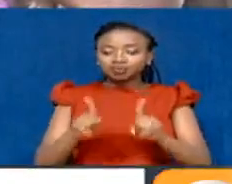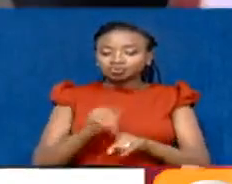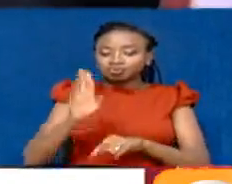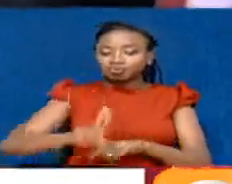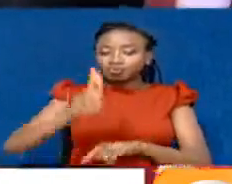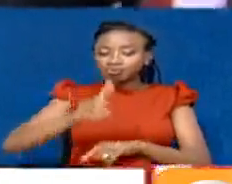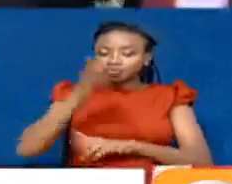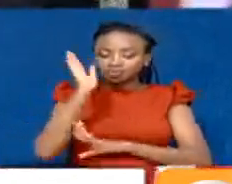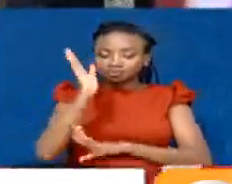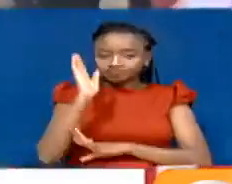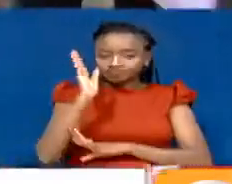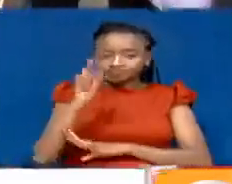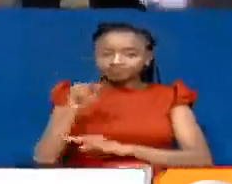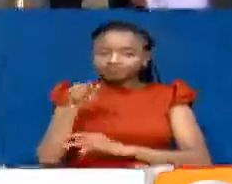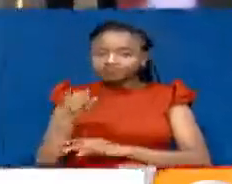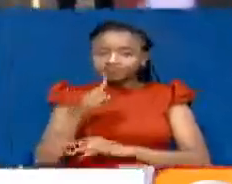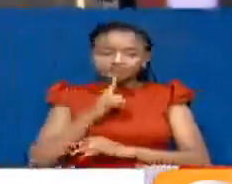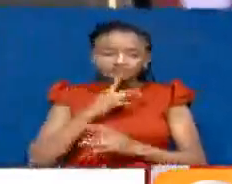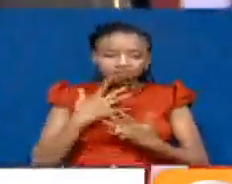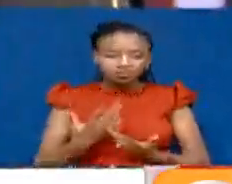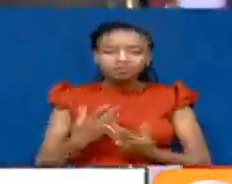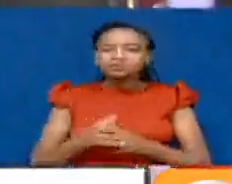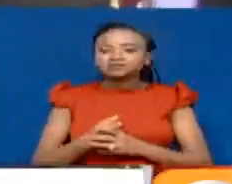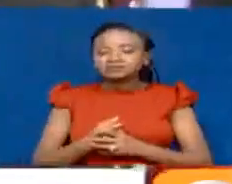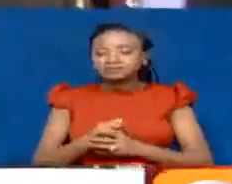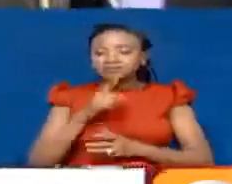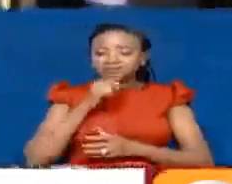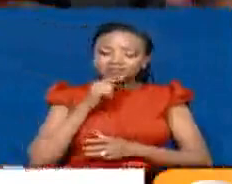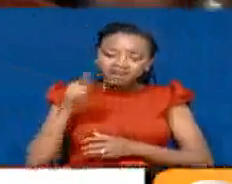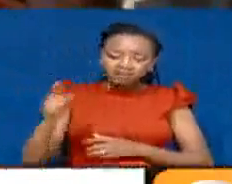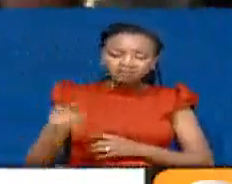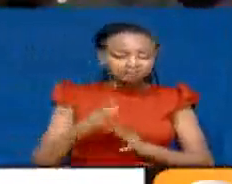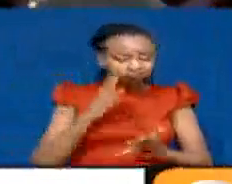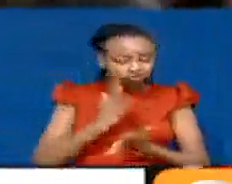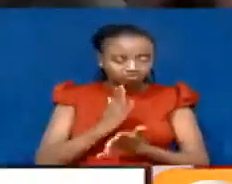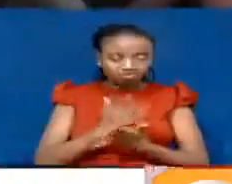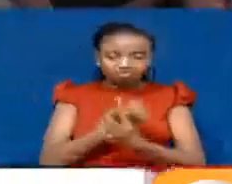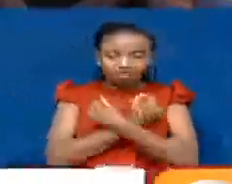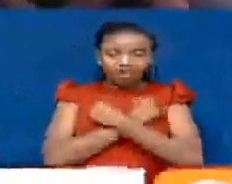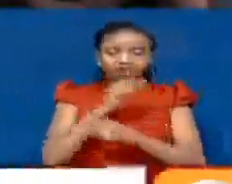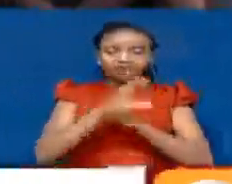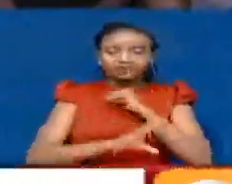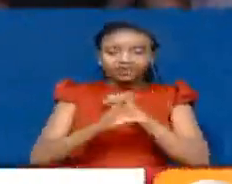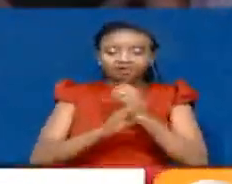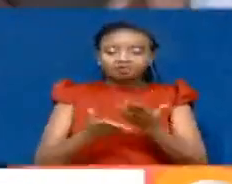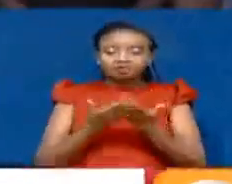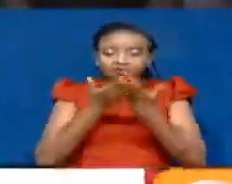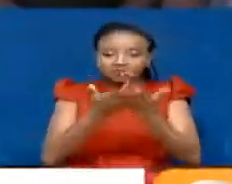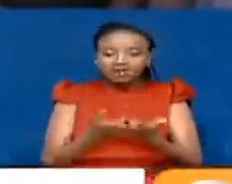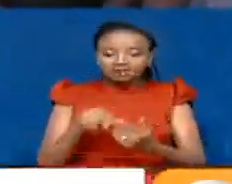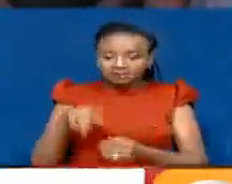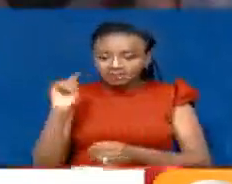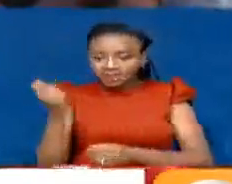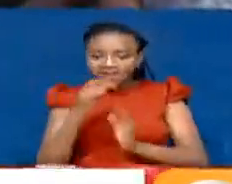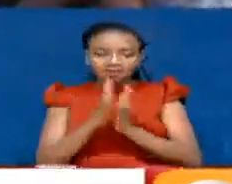speech delivered by CS Raphael Tuju, said Ambassador Ahenda was a true patriot who strengthened Kenya's diplomatic